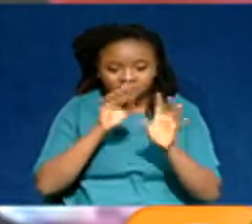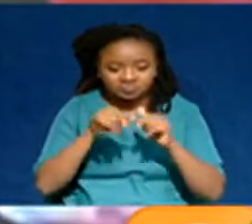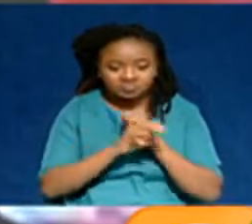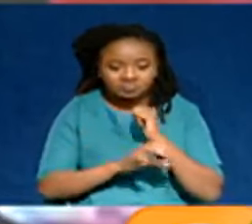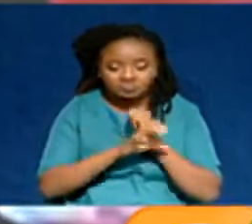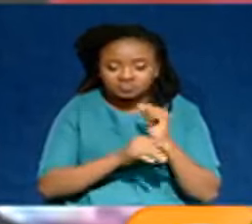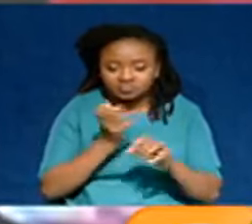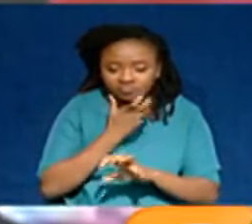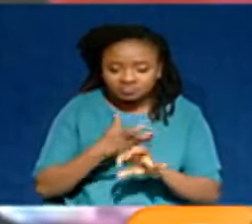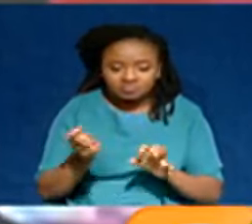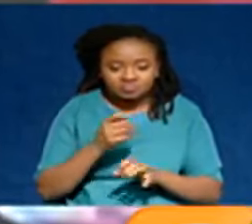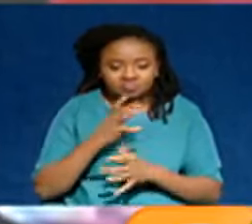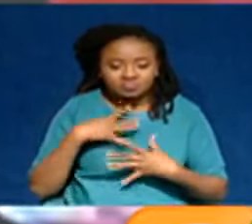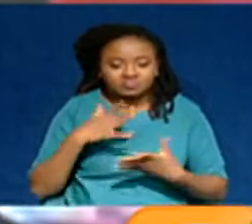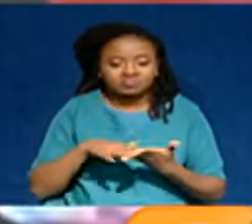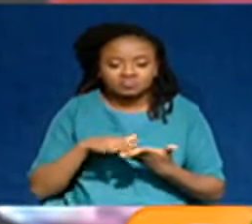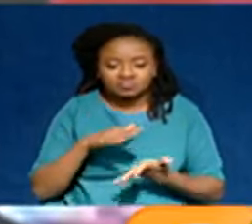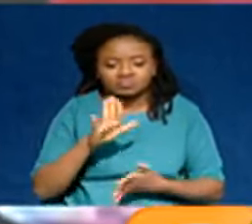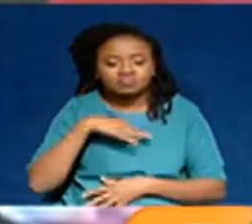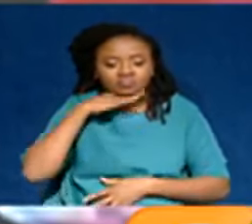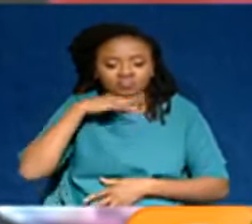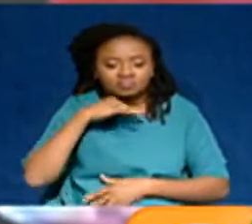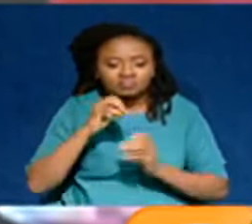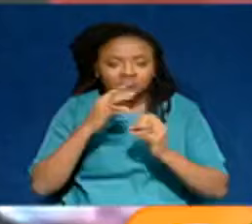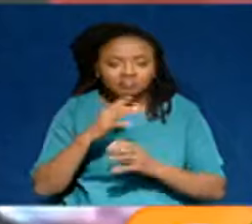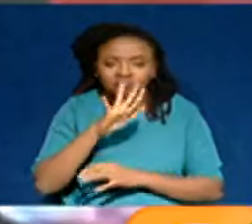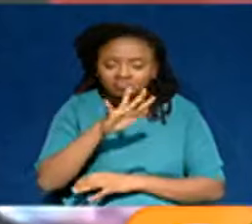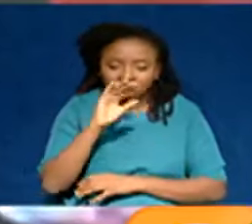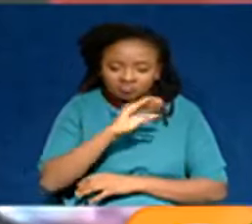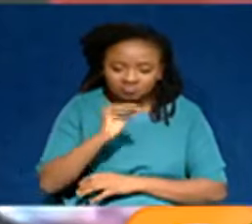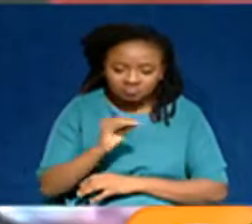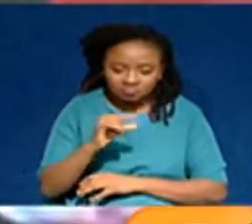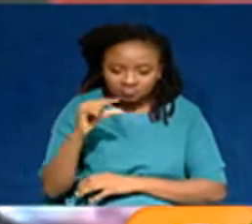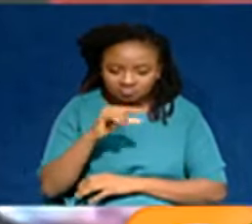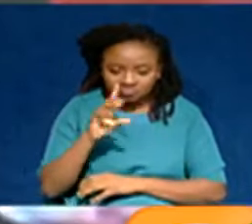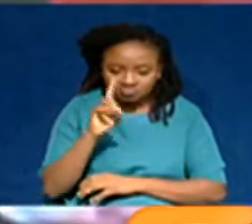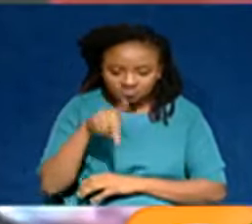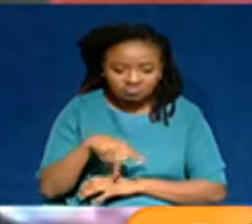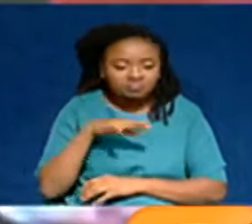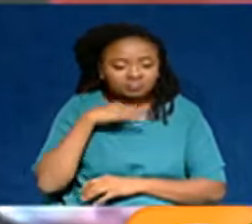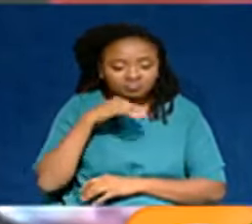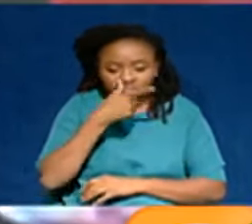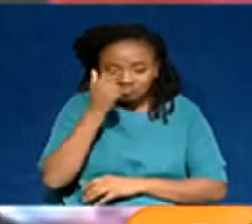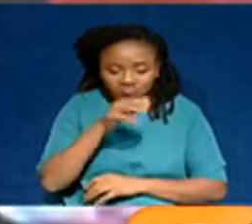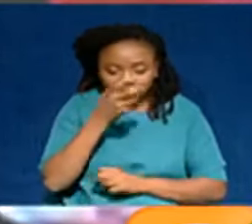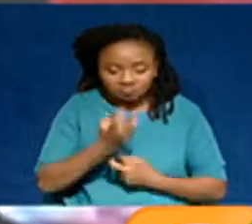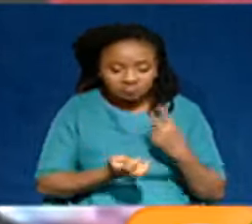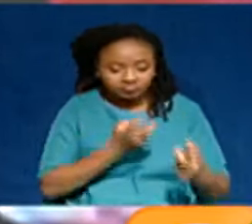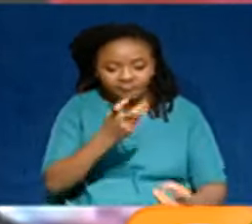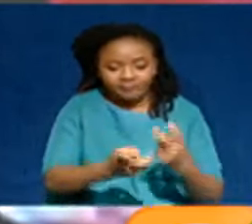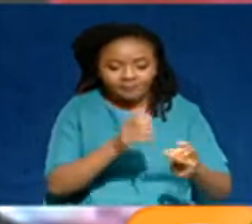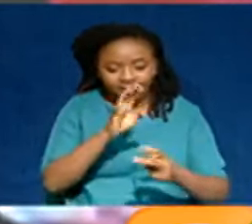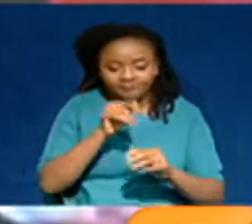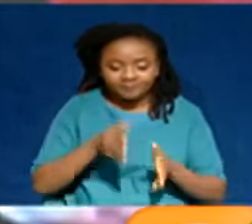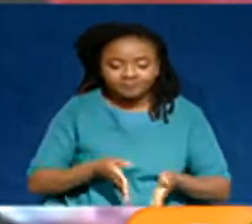country, because we lose about 5% of the GDP as a result of these accidents. Yeah. Remember that we are